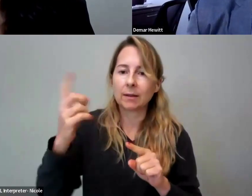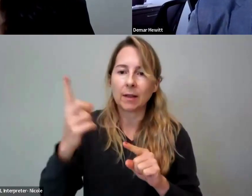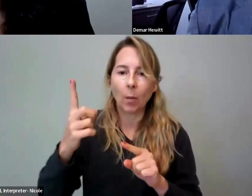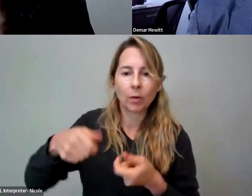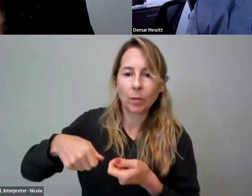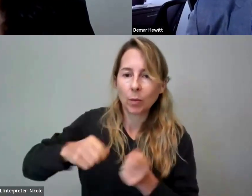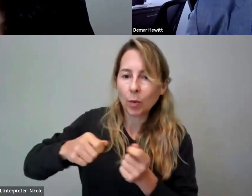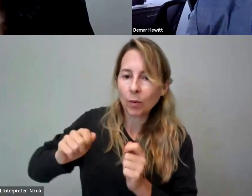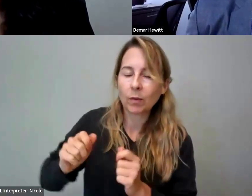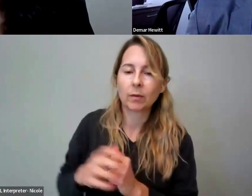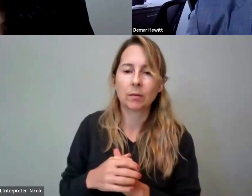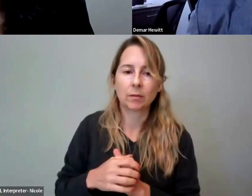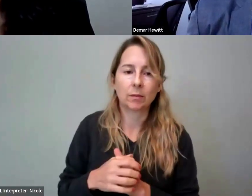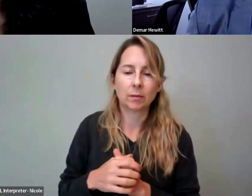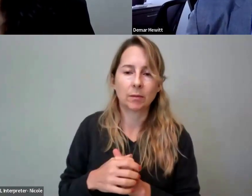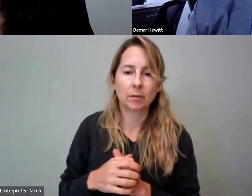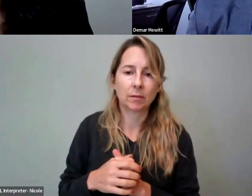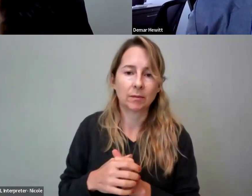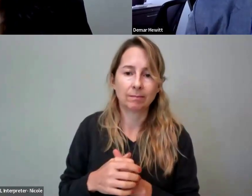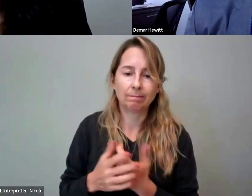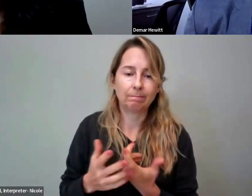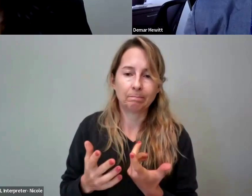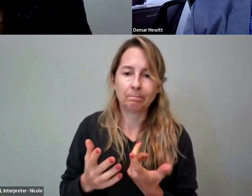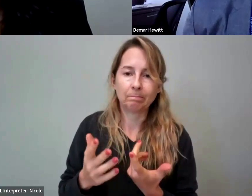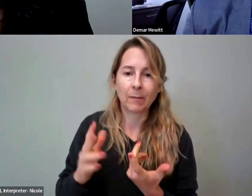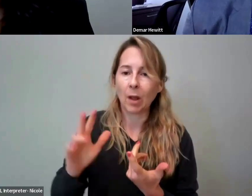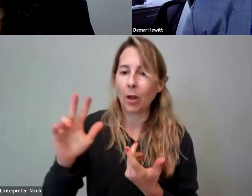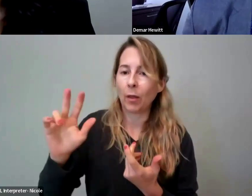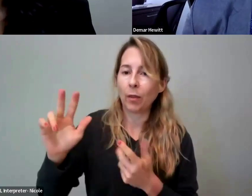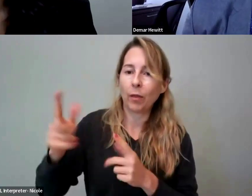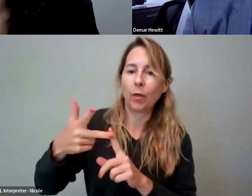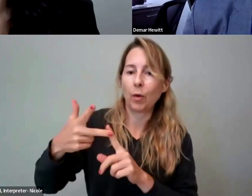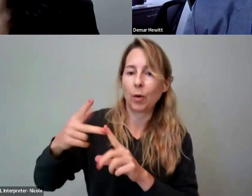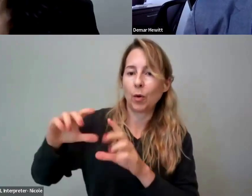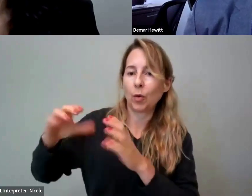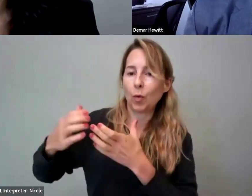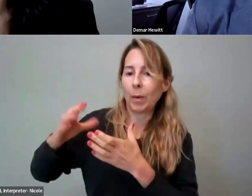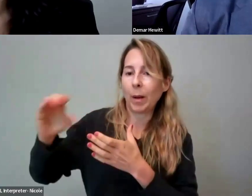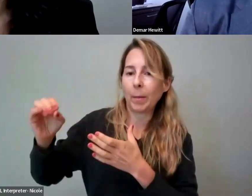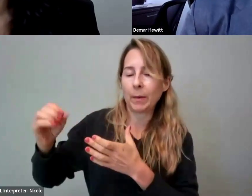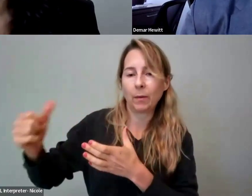but they're just not able to do so because third parties will not take the job.